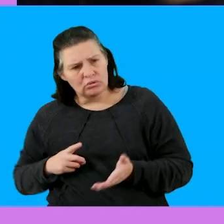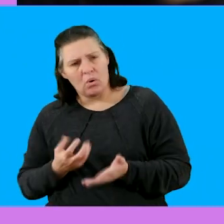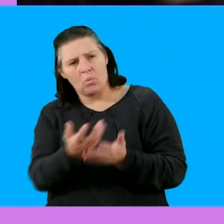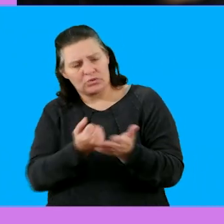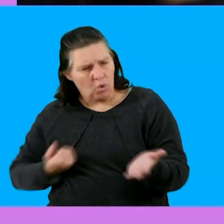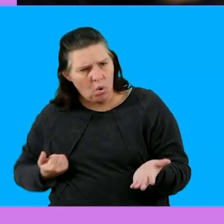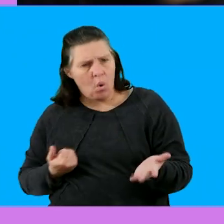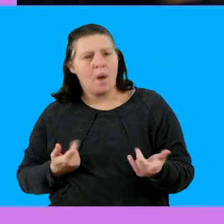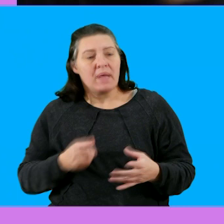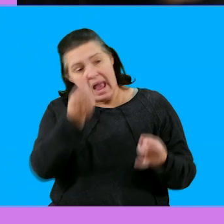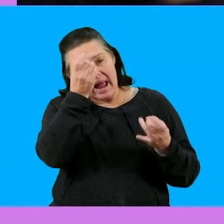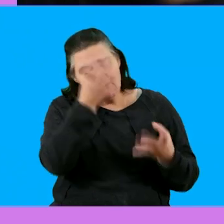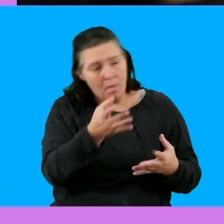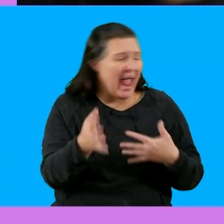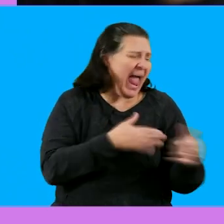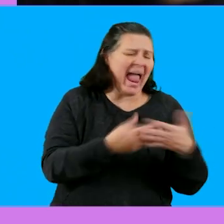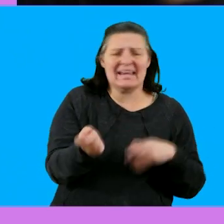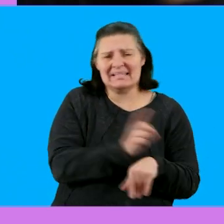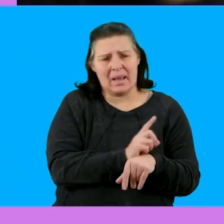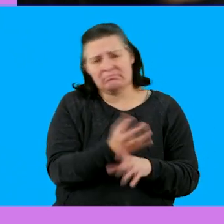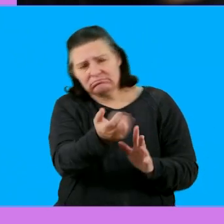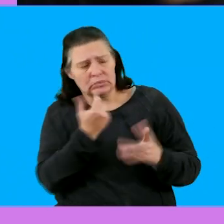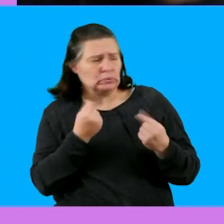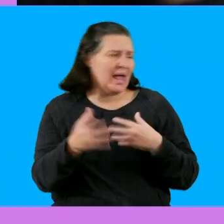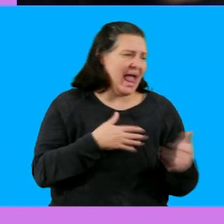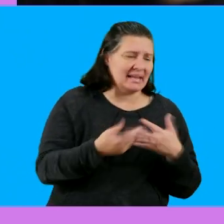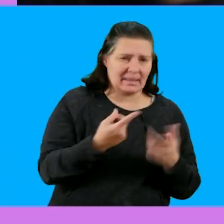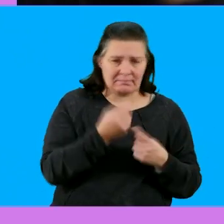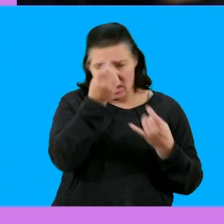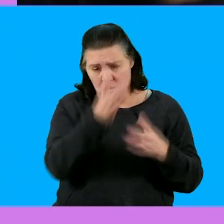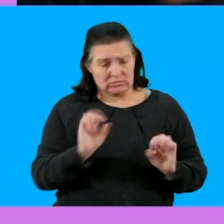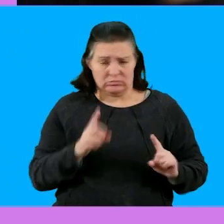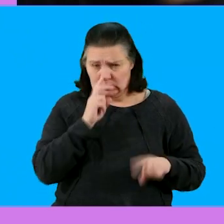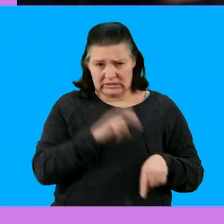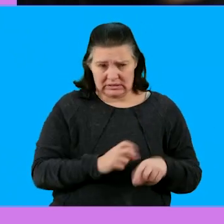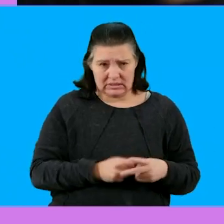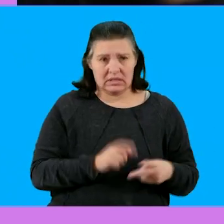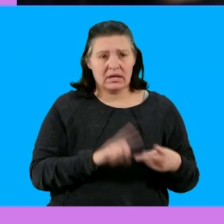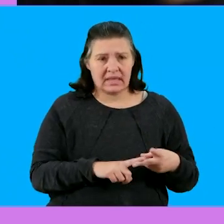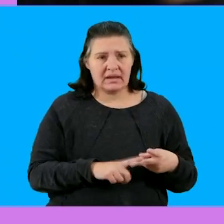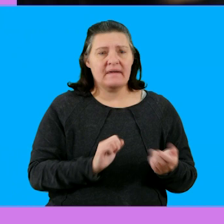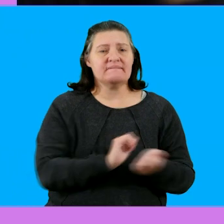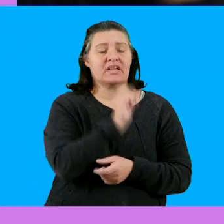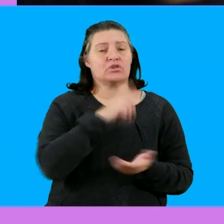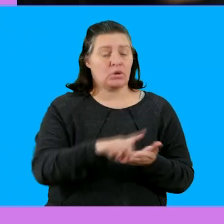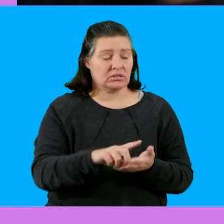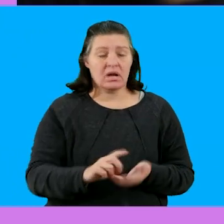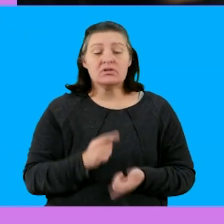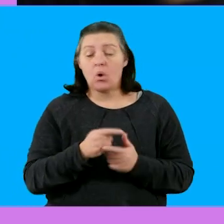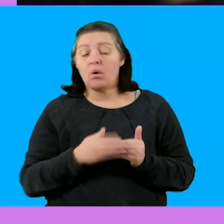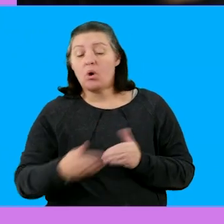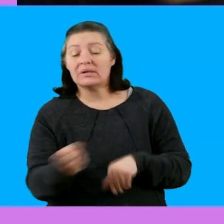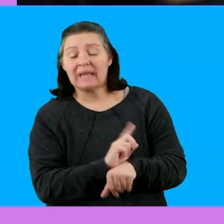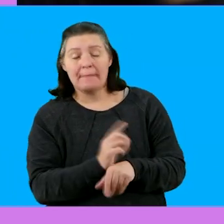any time without any notice. We looked at fixed deposit accounts where money deposited that cannot be withdrawn